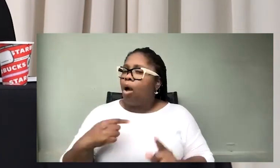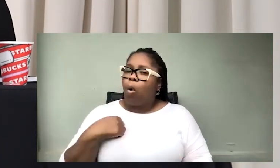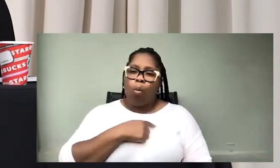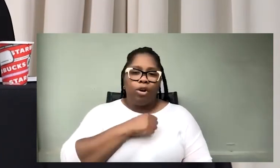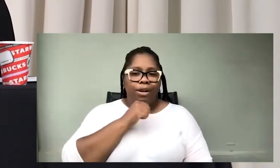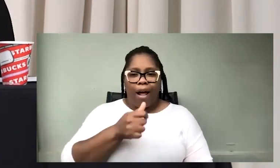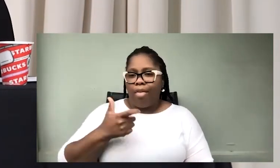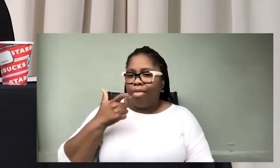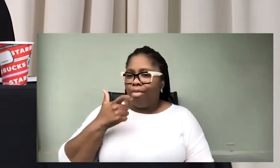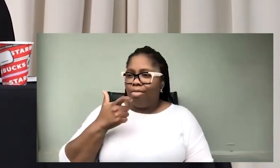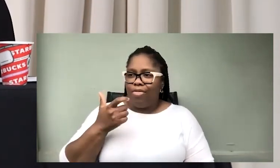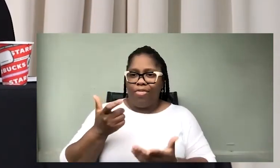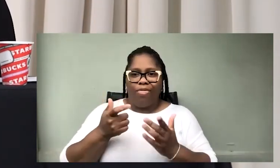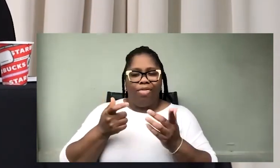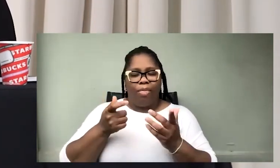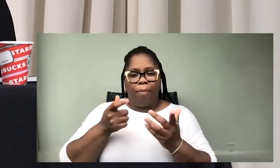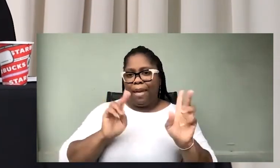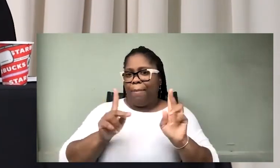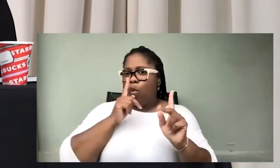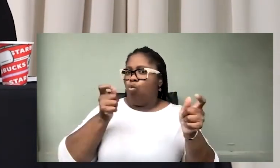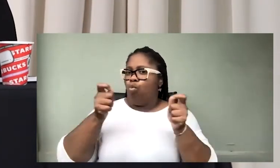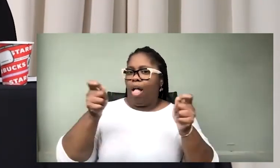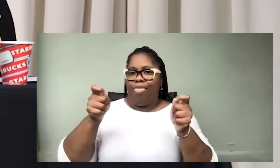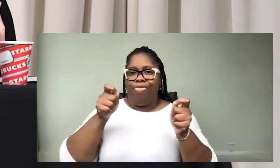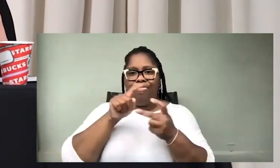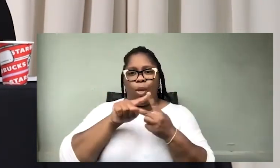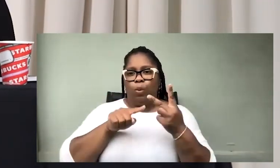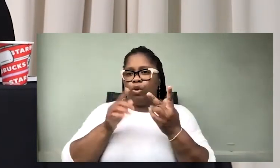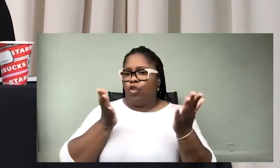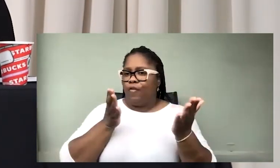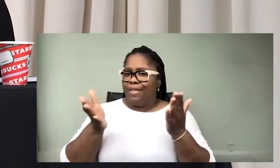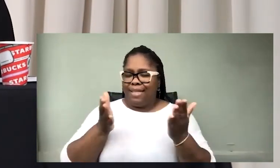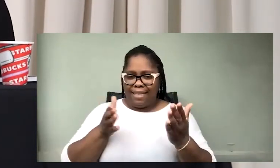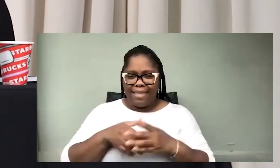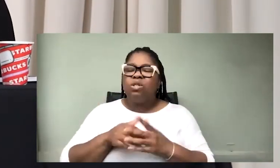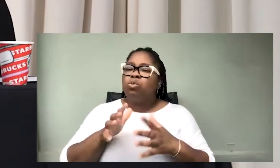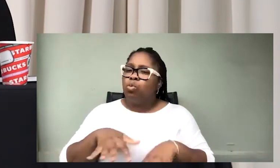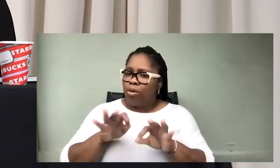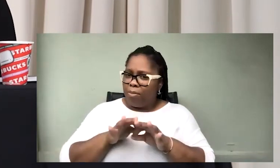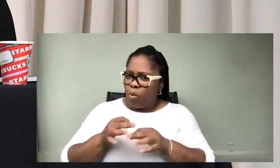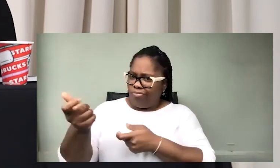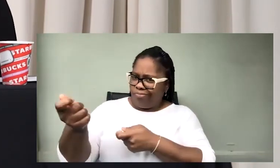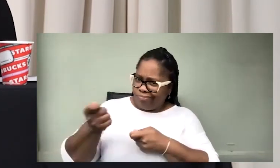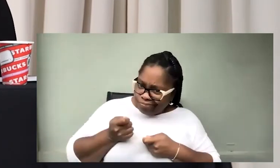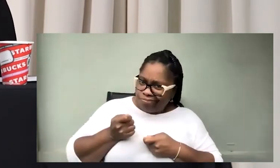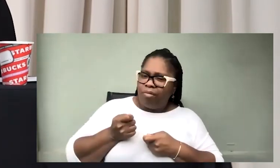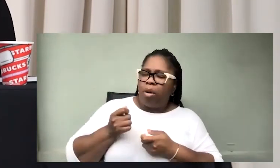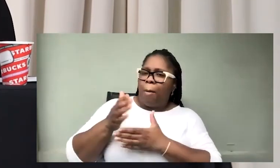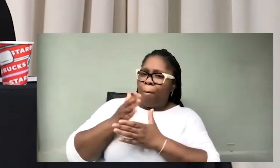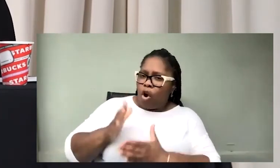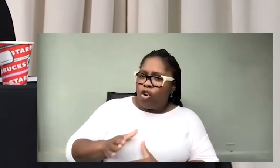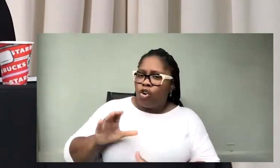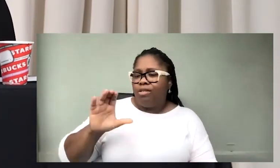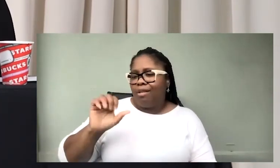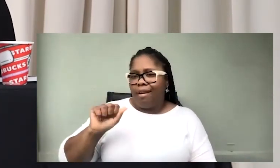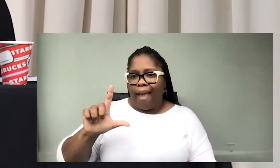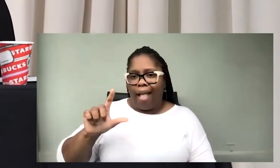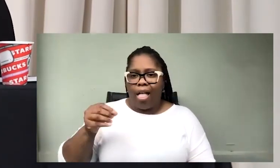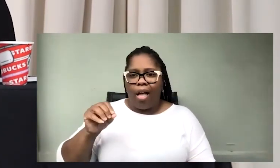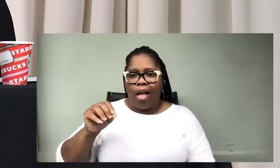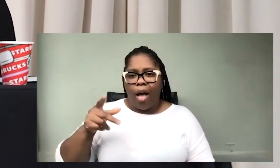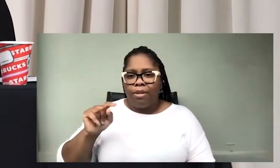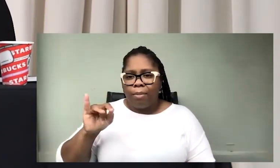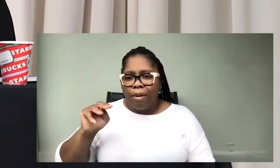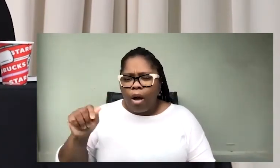the operators of those services. So it's important that we bring into the conversation partners like CalOptima or other